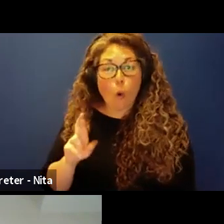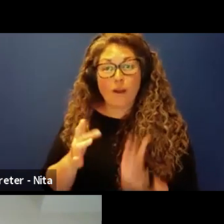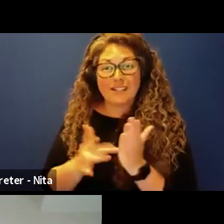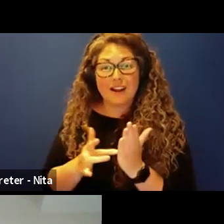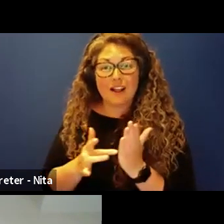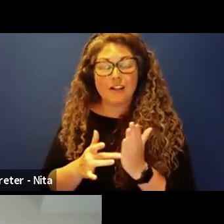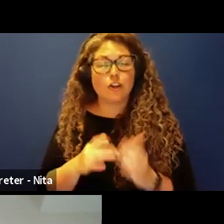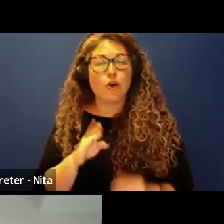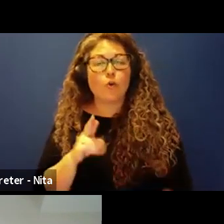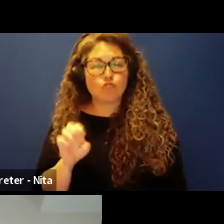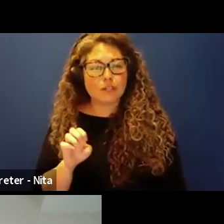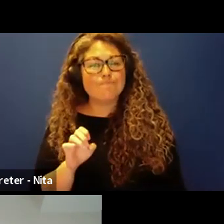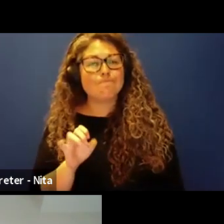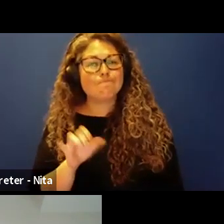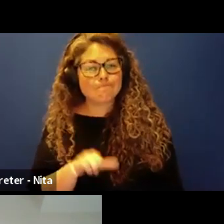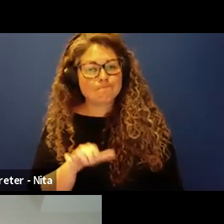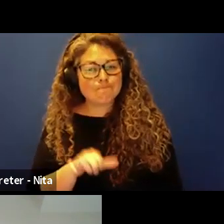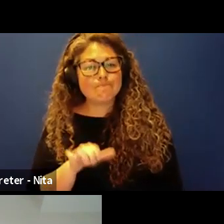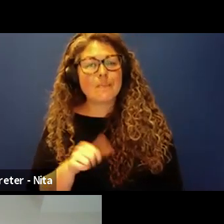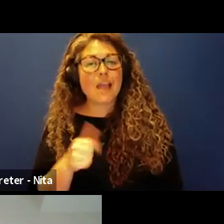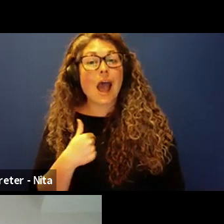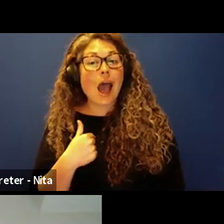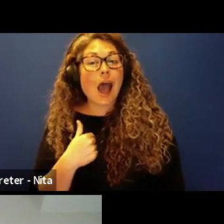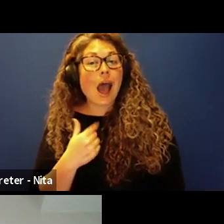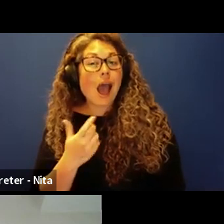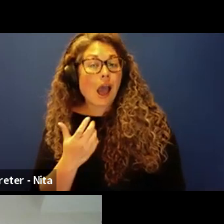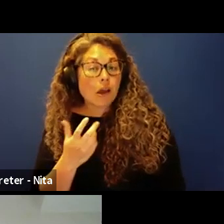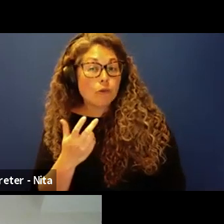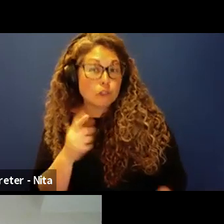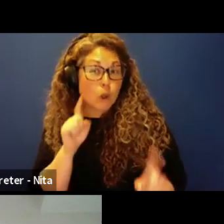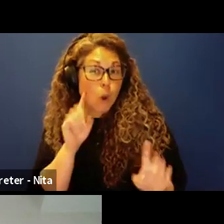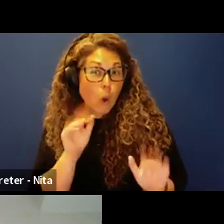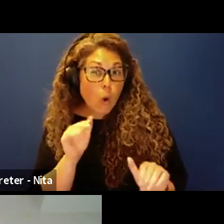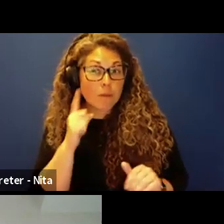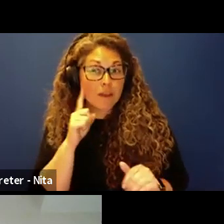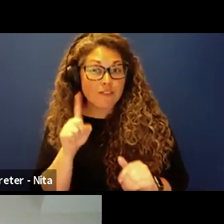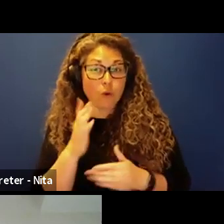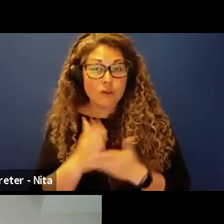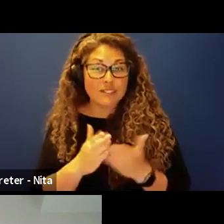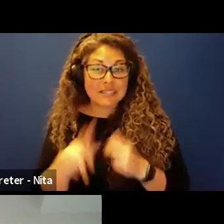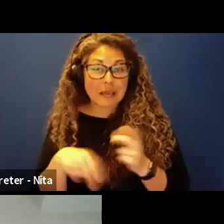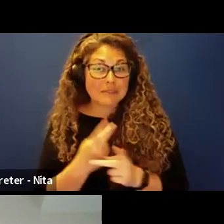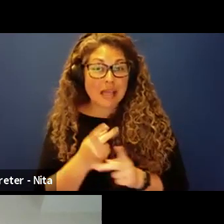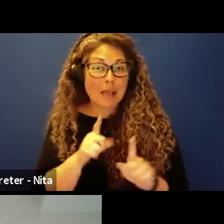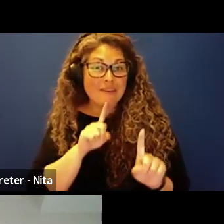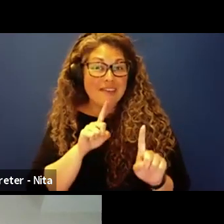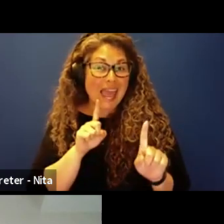that well, I was looking for some kind of answer,